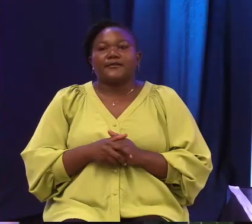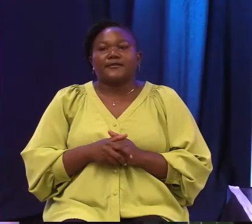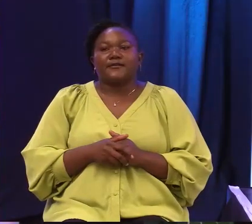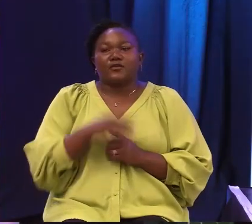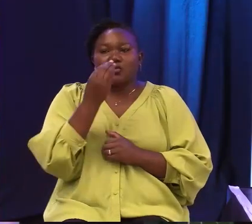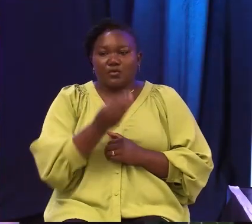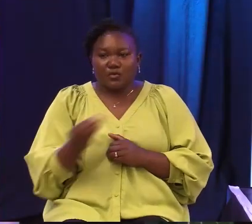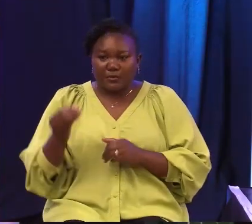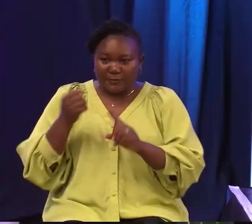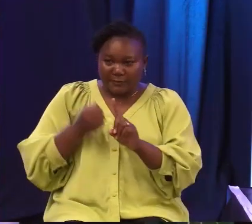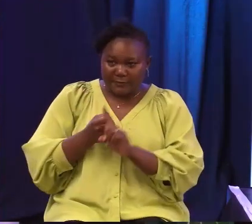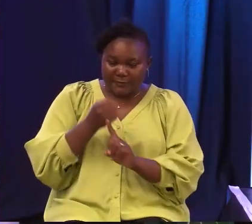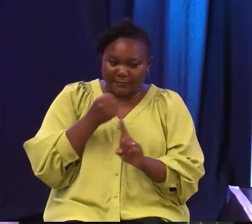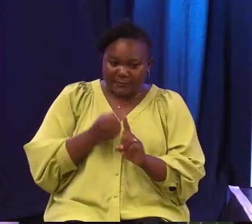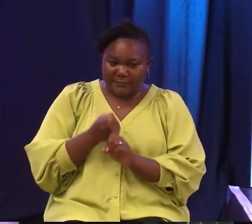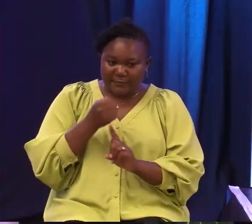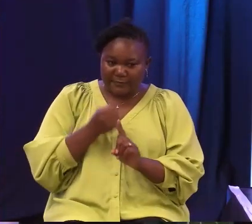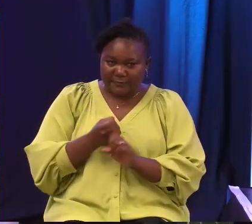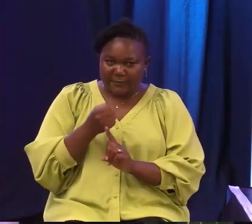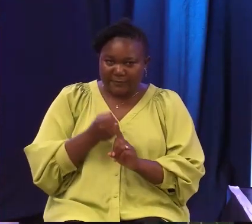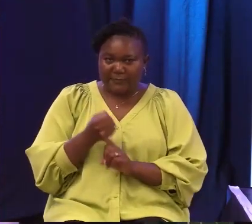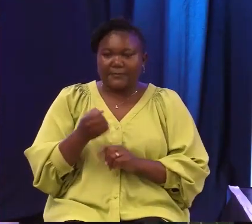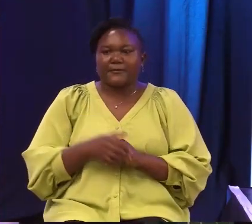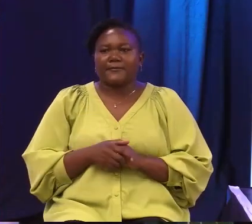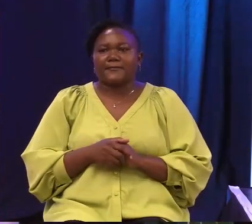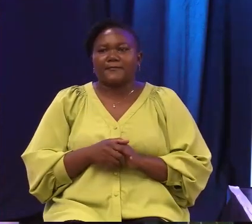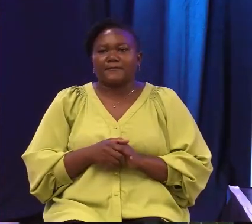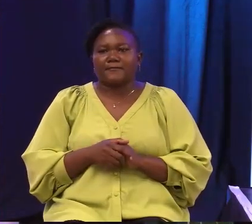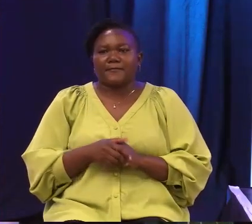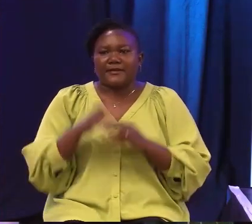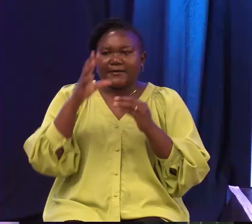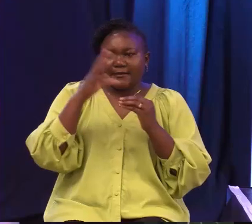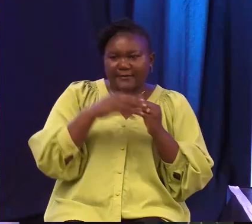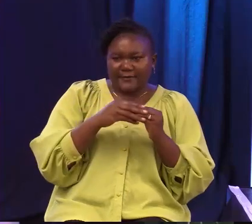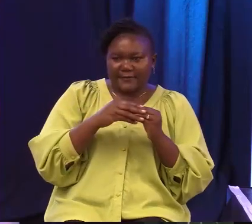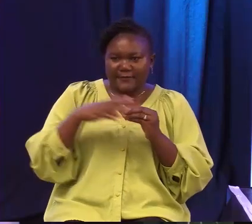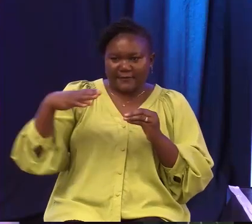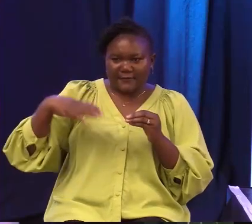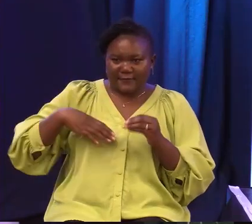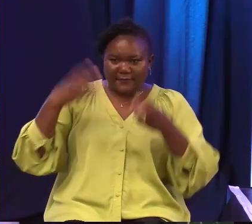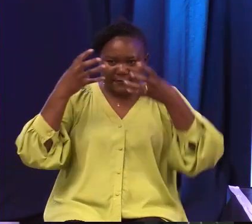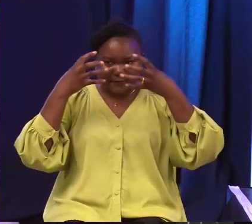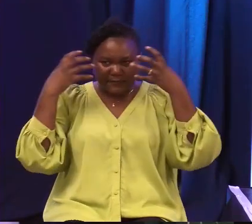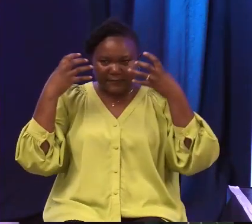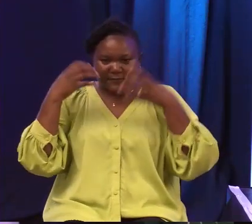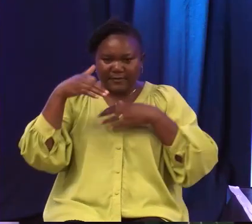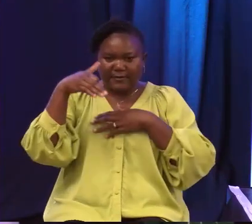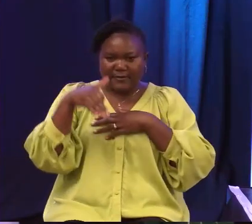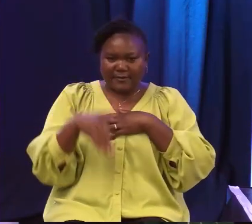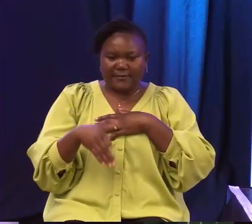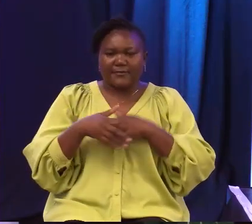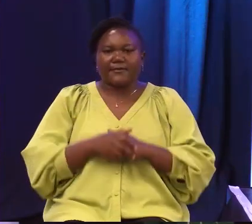Children's Advocate Heather Harker, Chief at the Office of the Ombudsman Namibia Ingrid